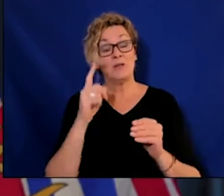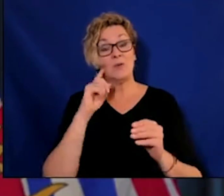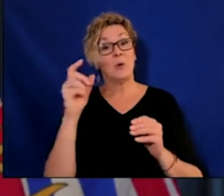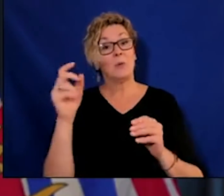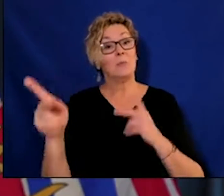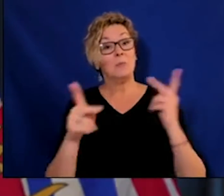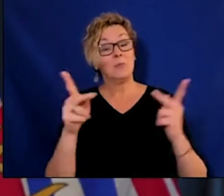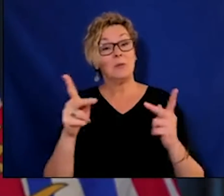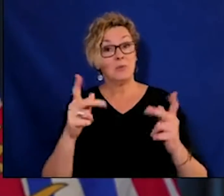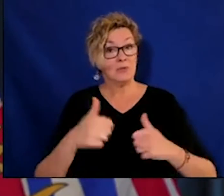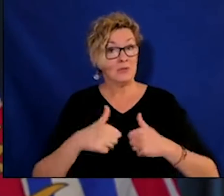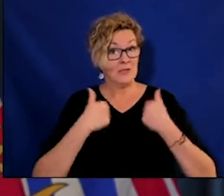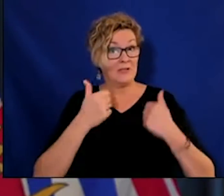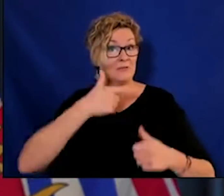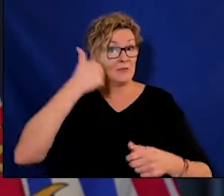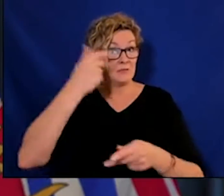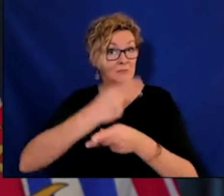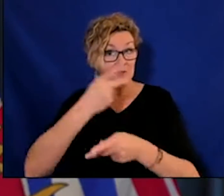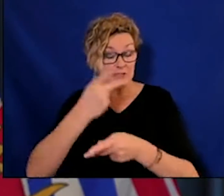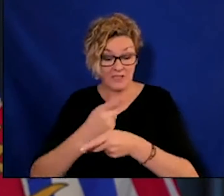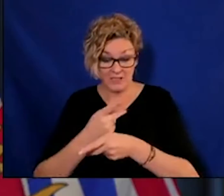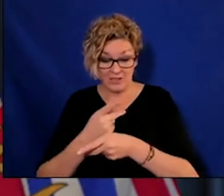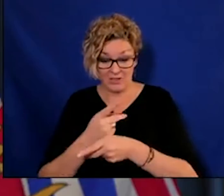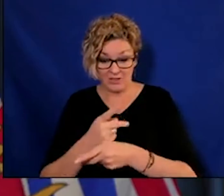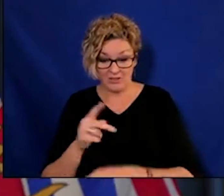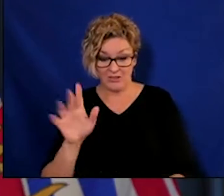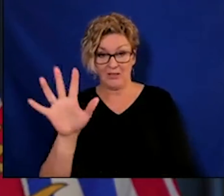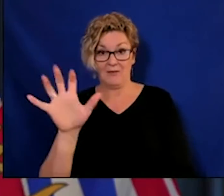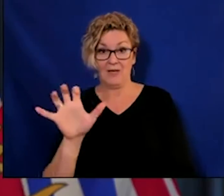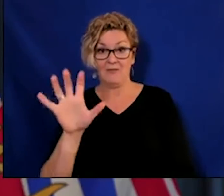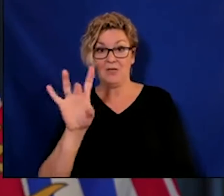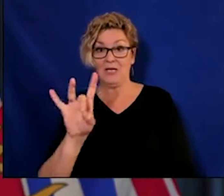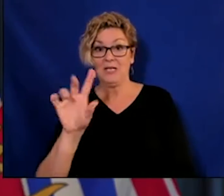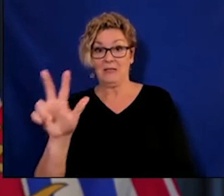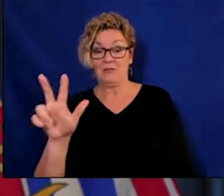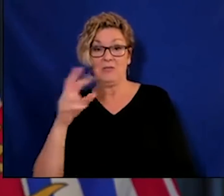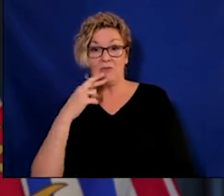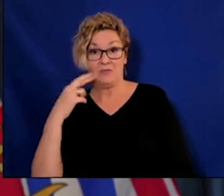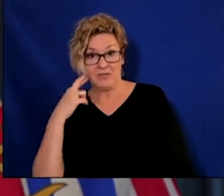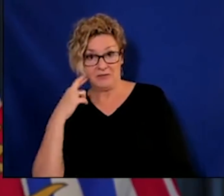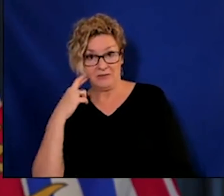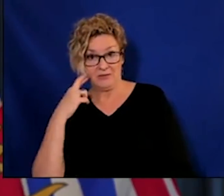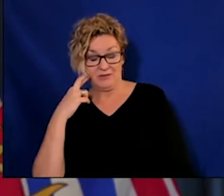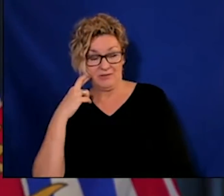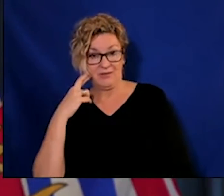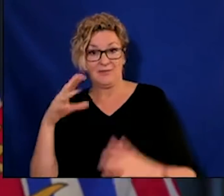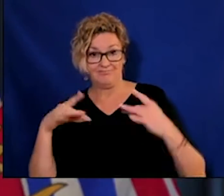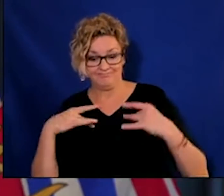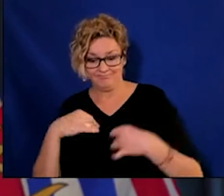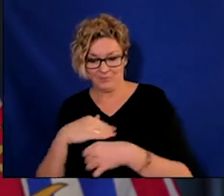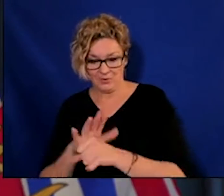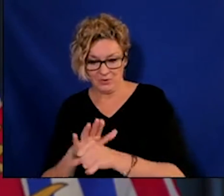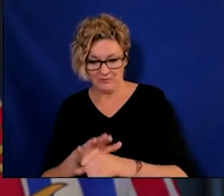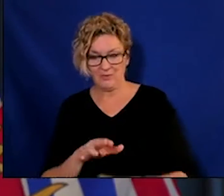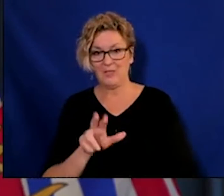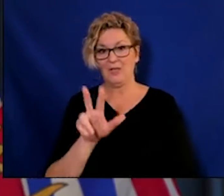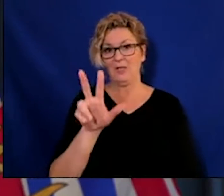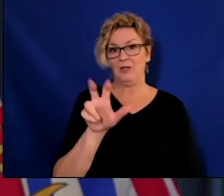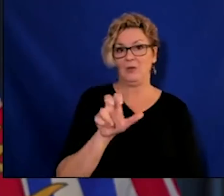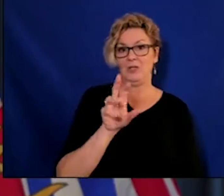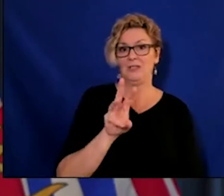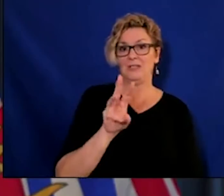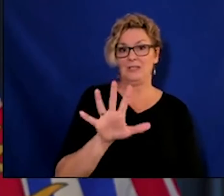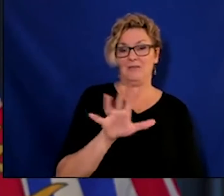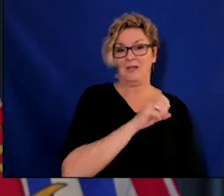the most challenging of our time, and we are all feeling the strain. This virus doesn't pause, though, when